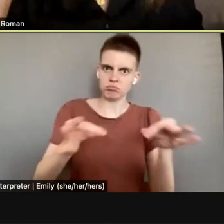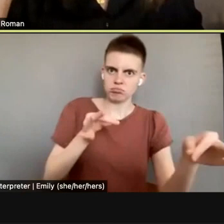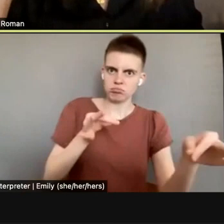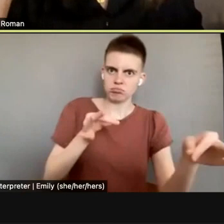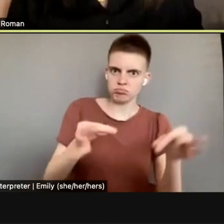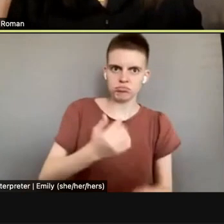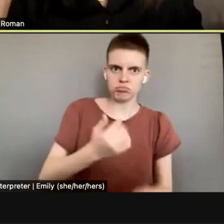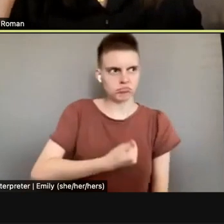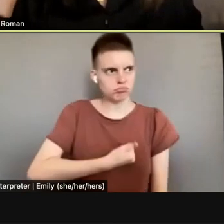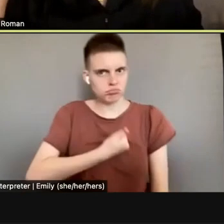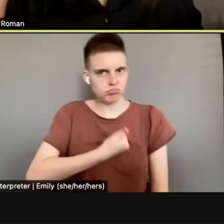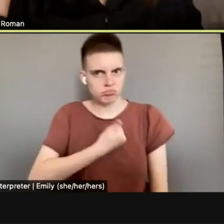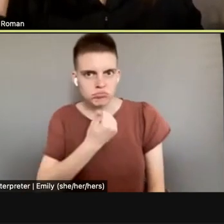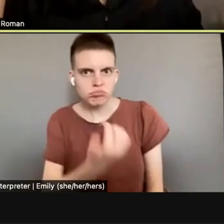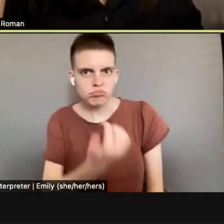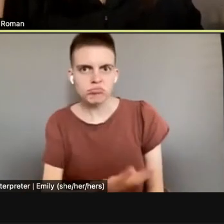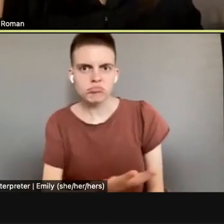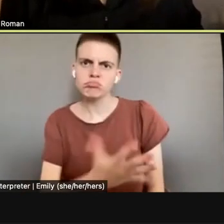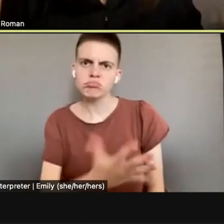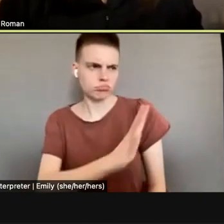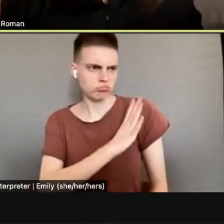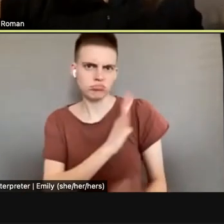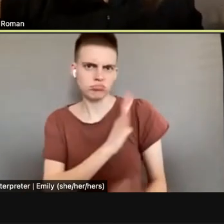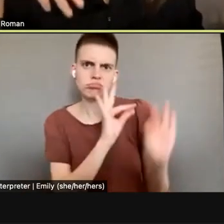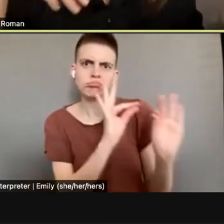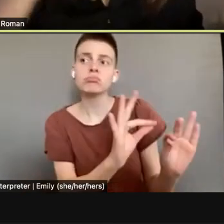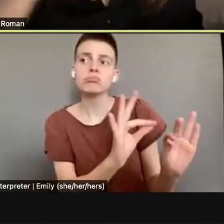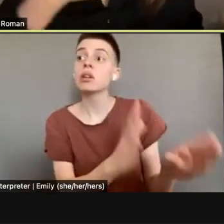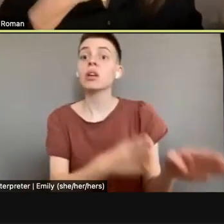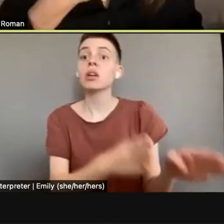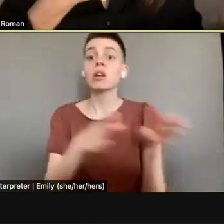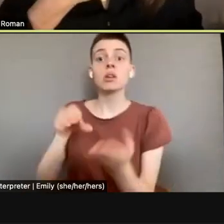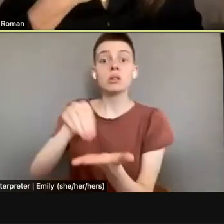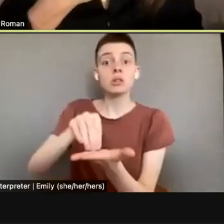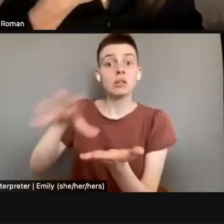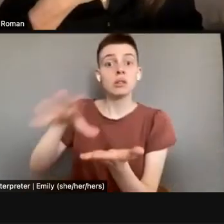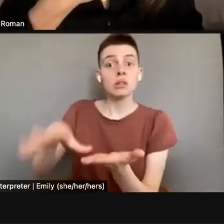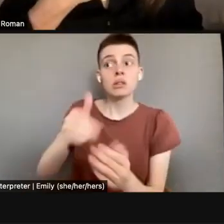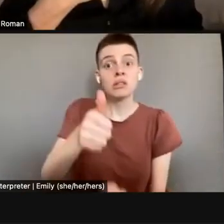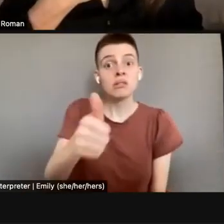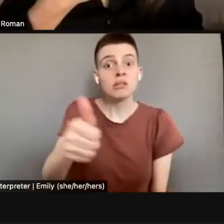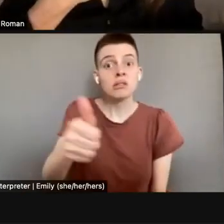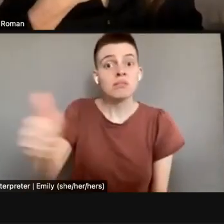Wonderful. What about that child who's nonverbal?